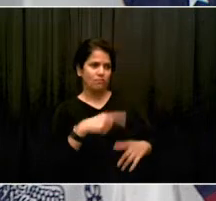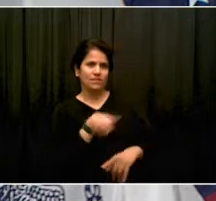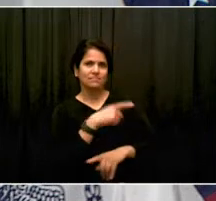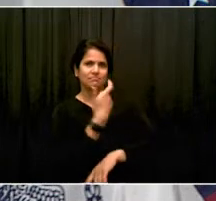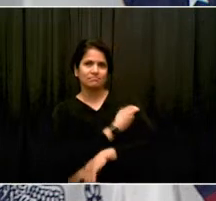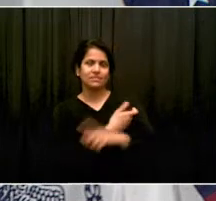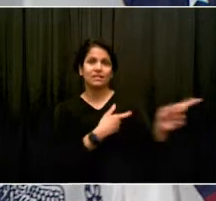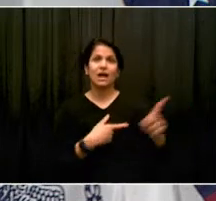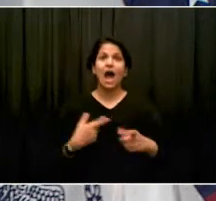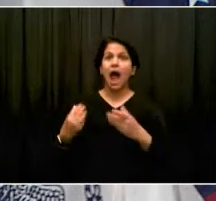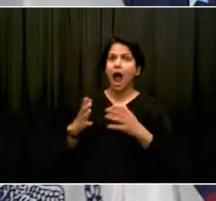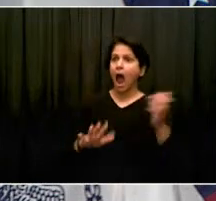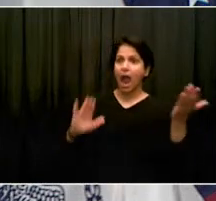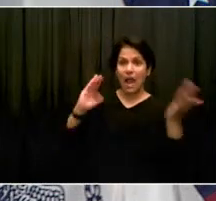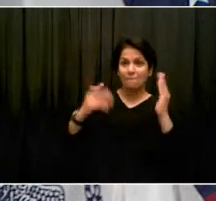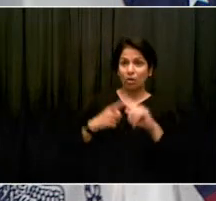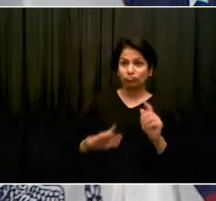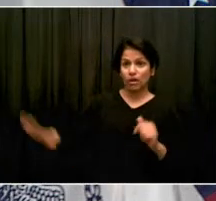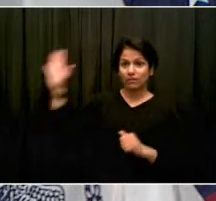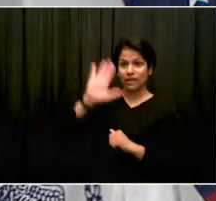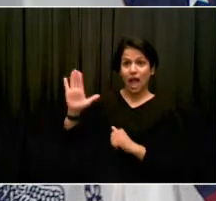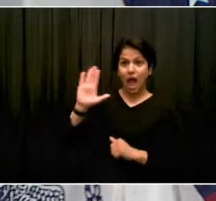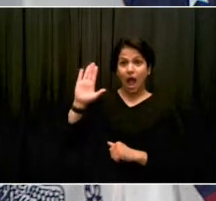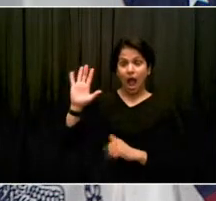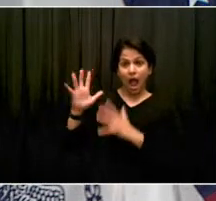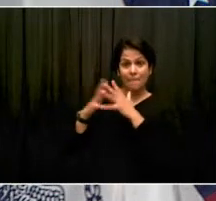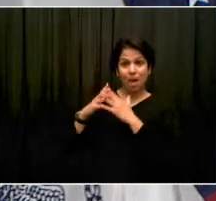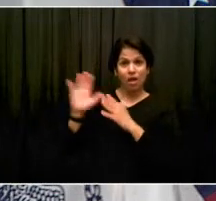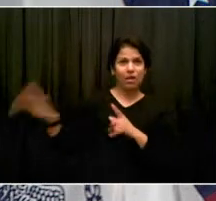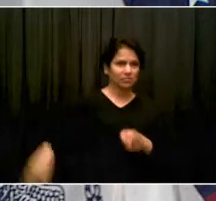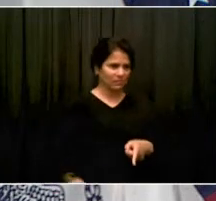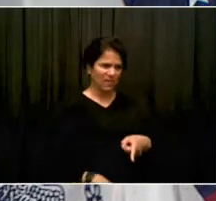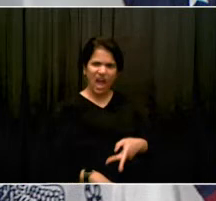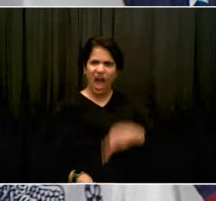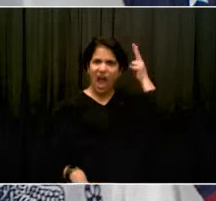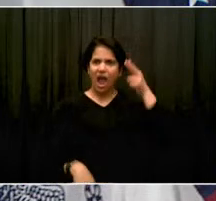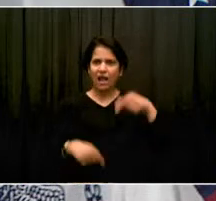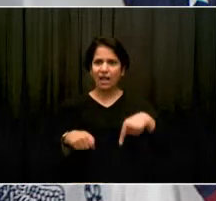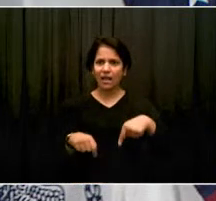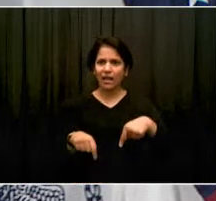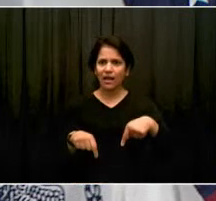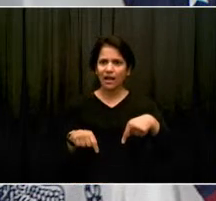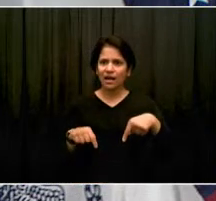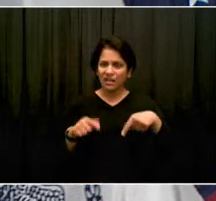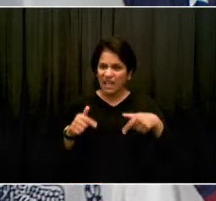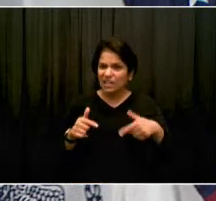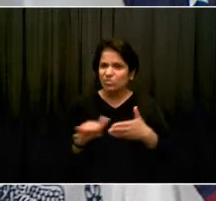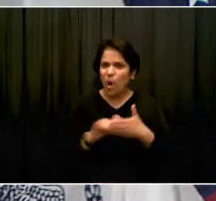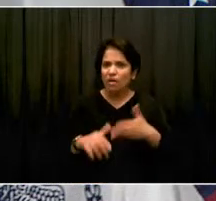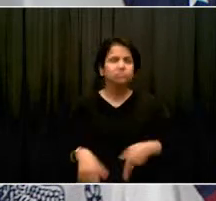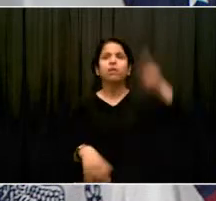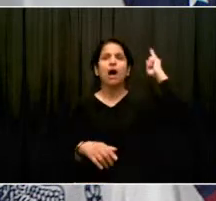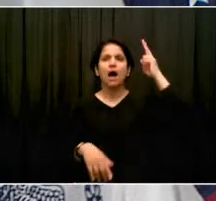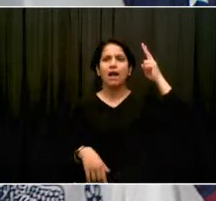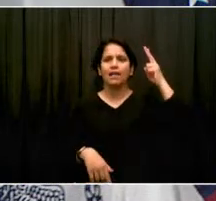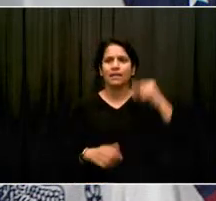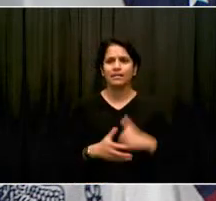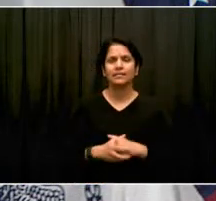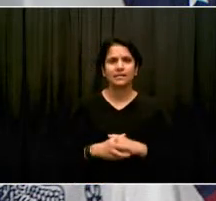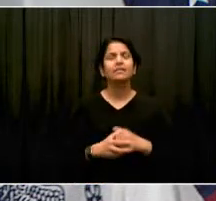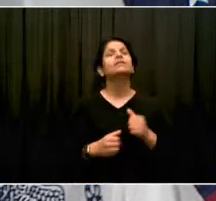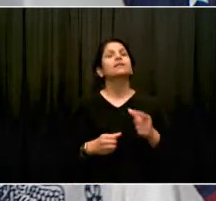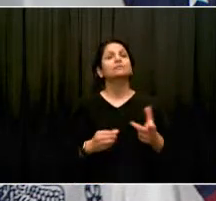at the halfway point in terms of the 5 million. But very importantly, when it comes to first dose, we're over 70% to